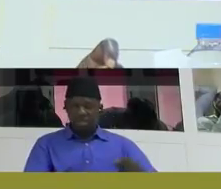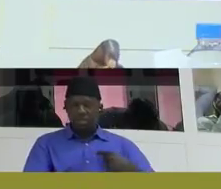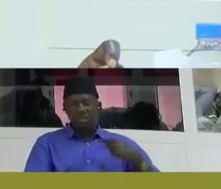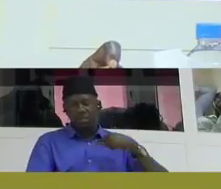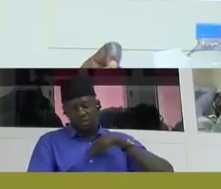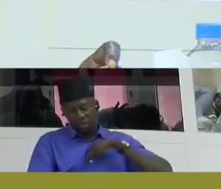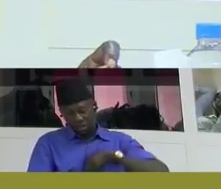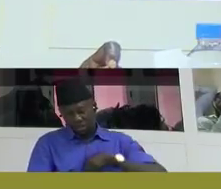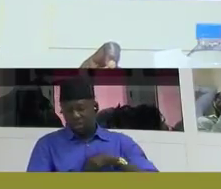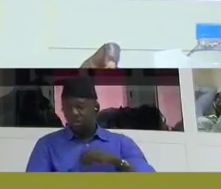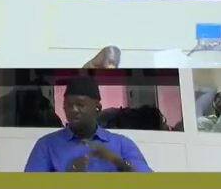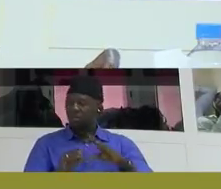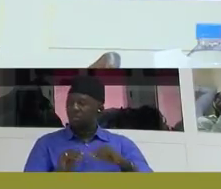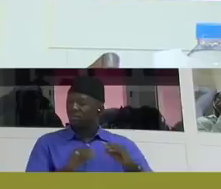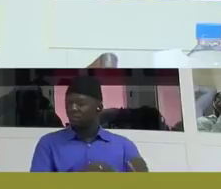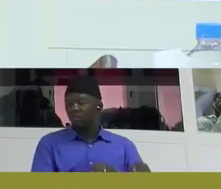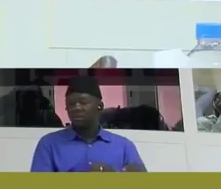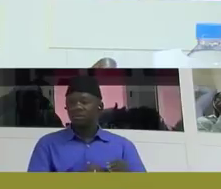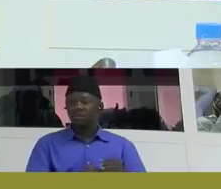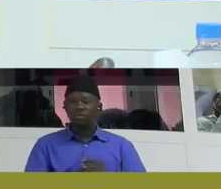sad event,